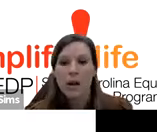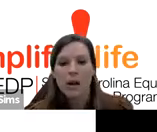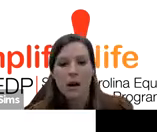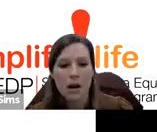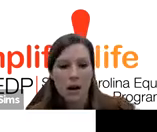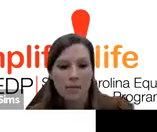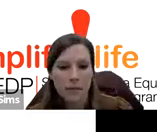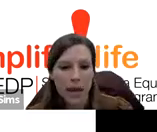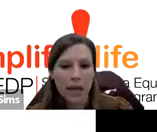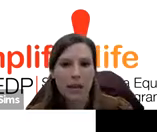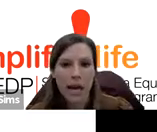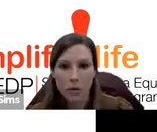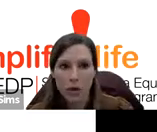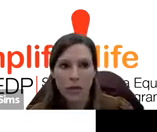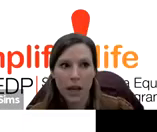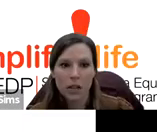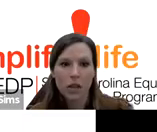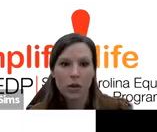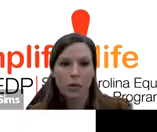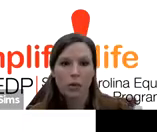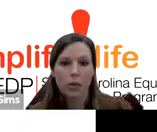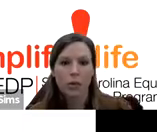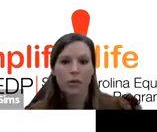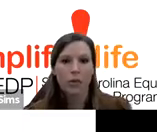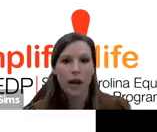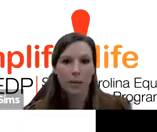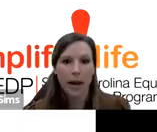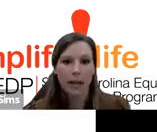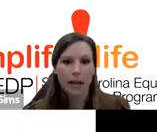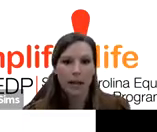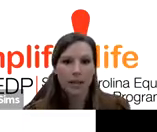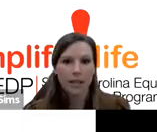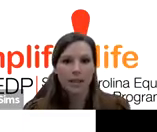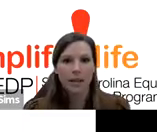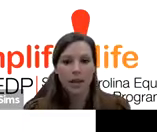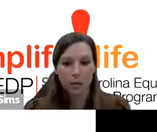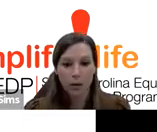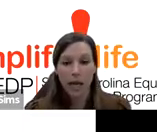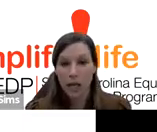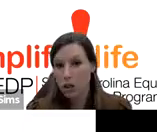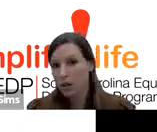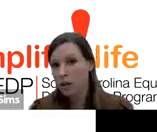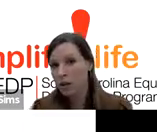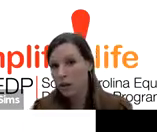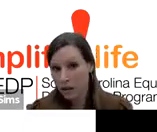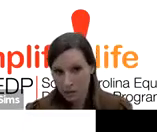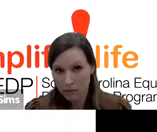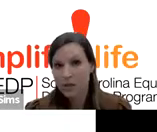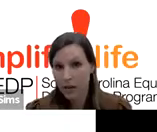calls and that sort of thing. So the iPad is a